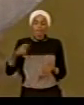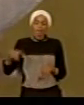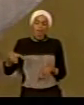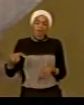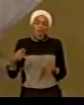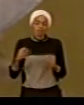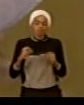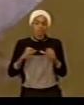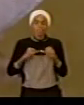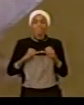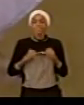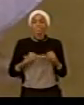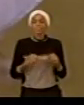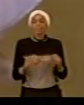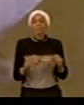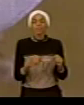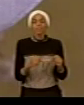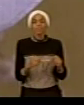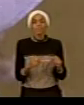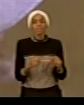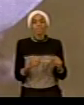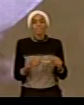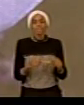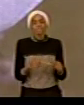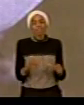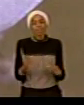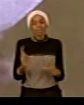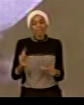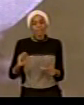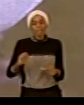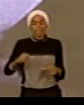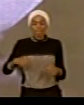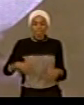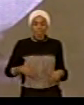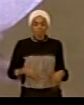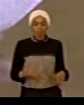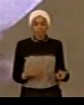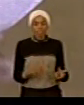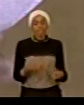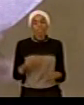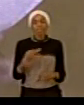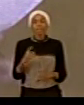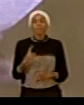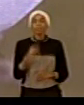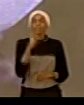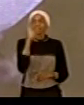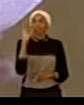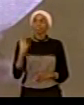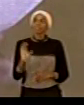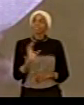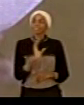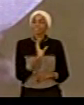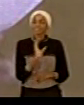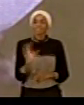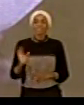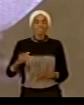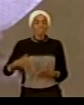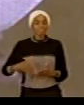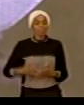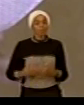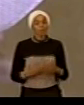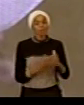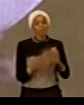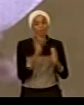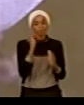I onward go, the way of the cross